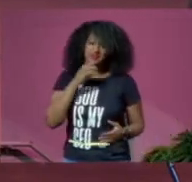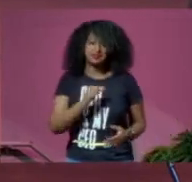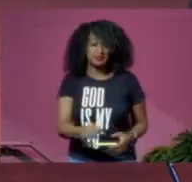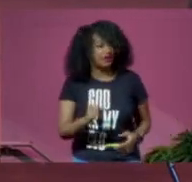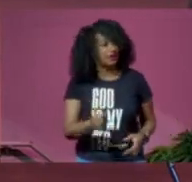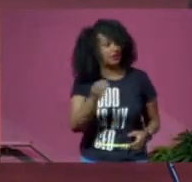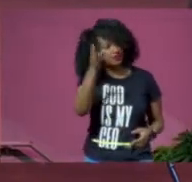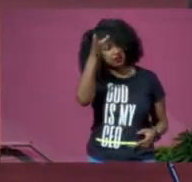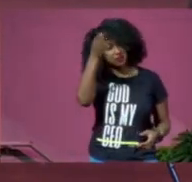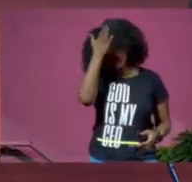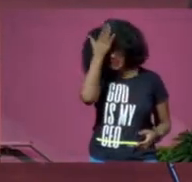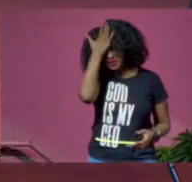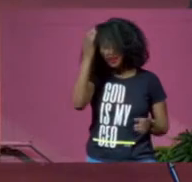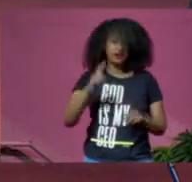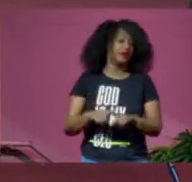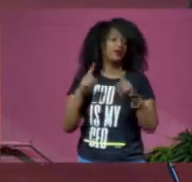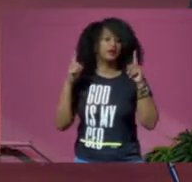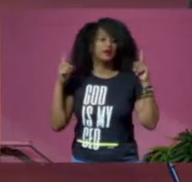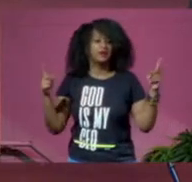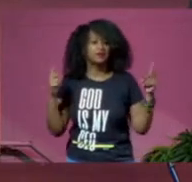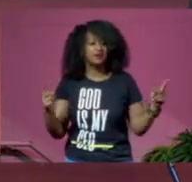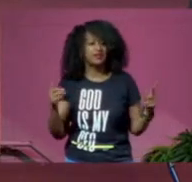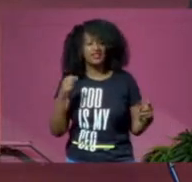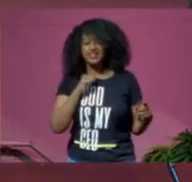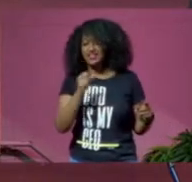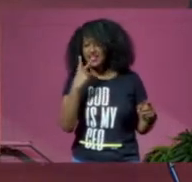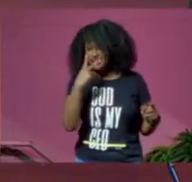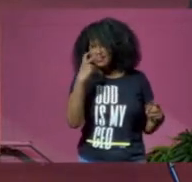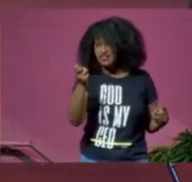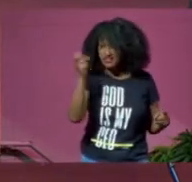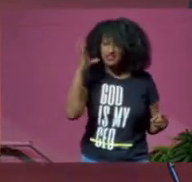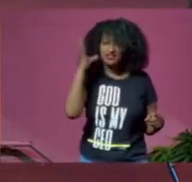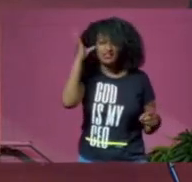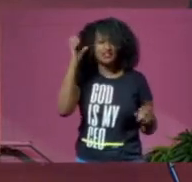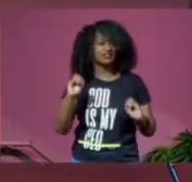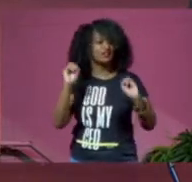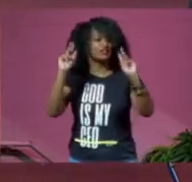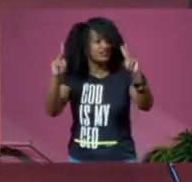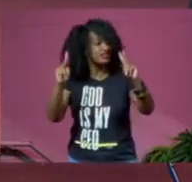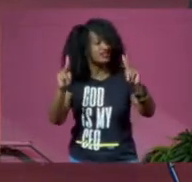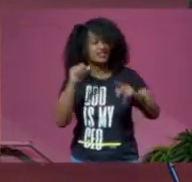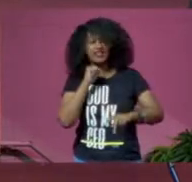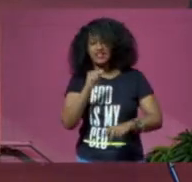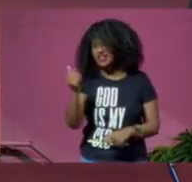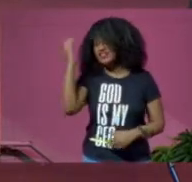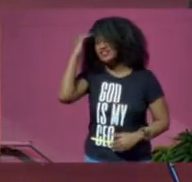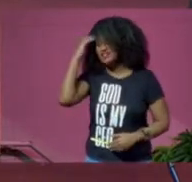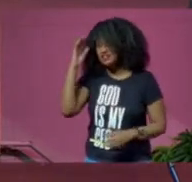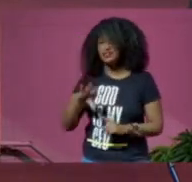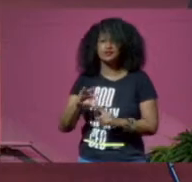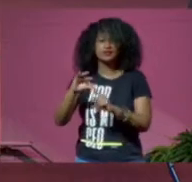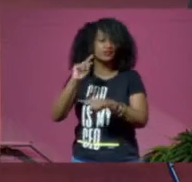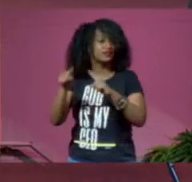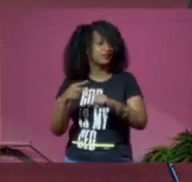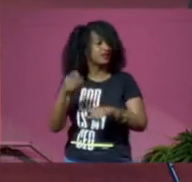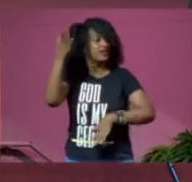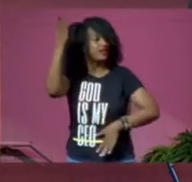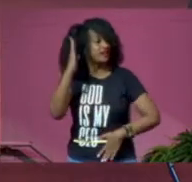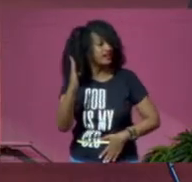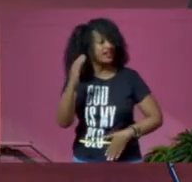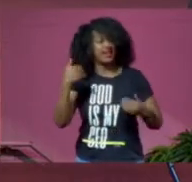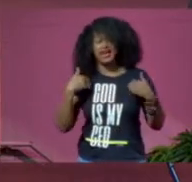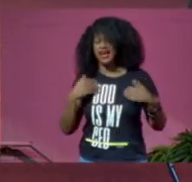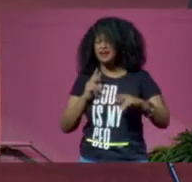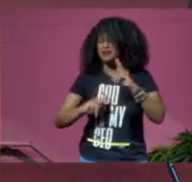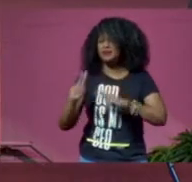you ought to yield the benefit of the doubt. It's okay, child of God, not to know, especially when God has put people around